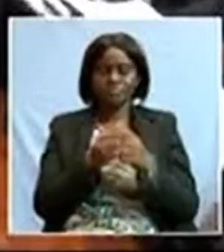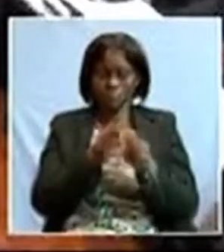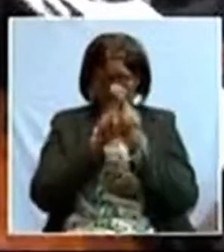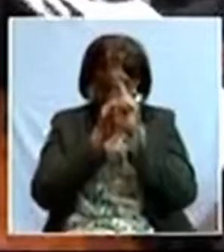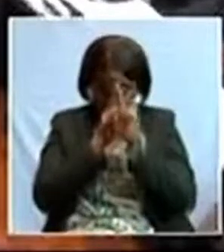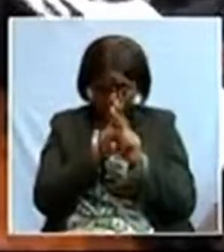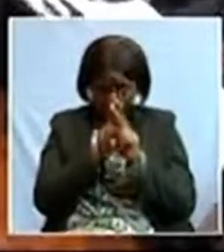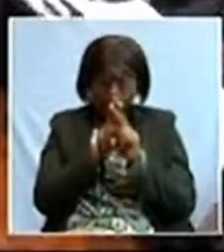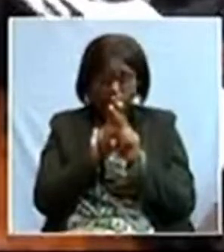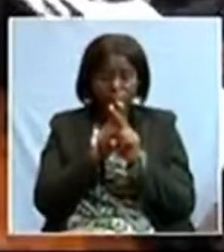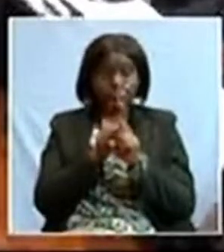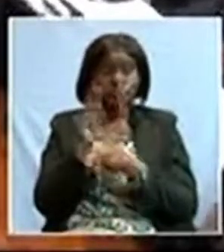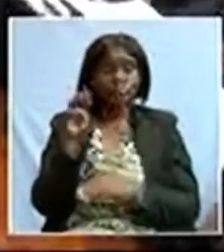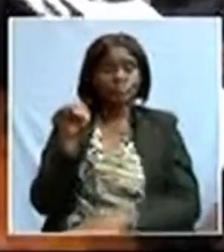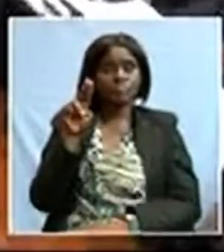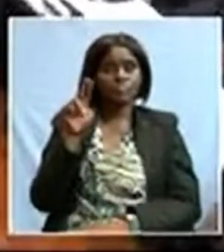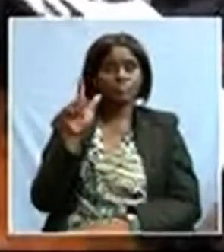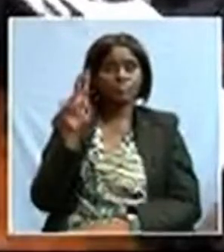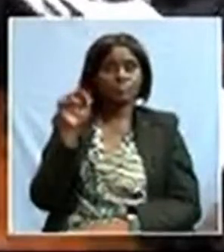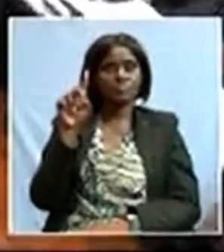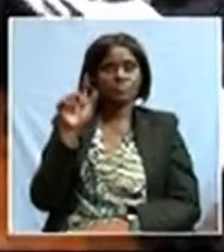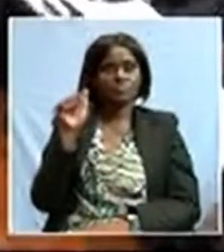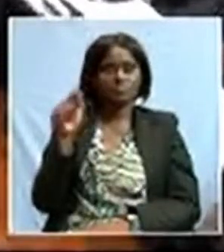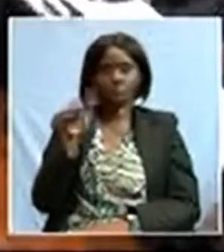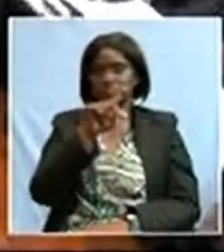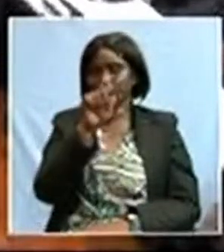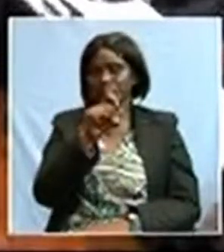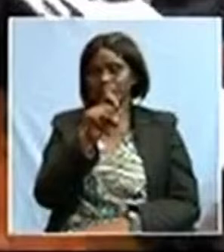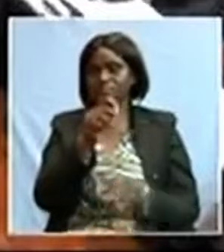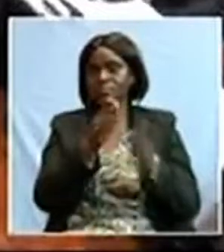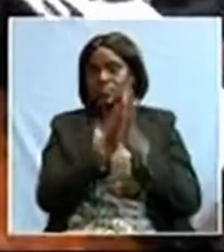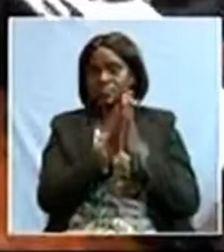Honorable Mulunda has posed a question